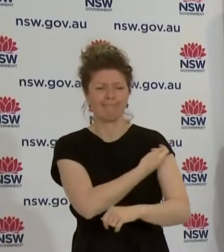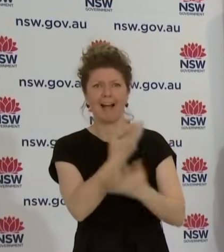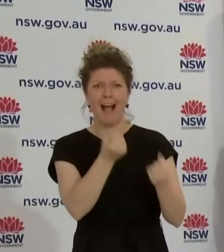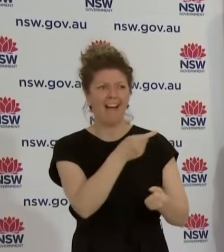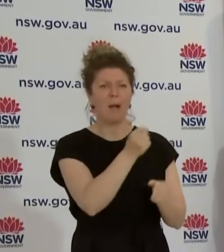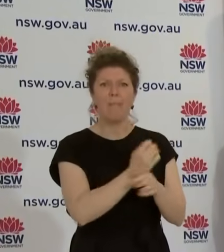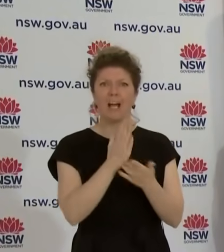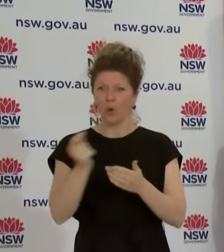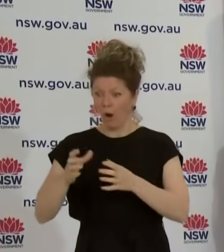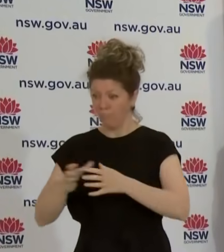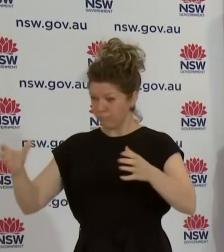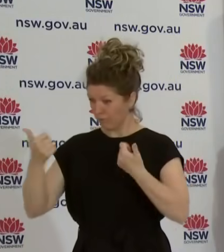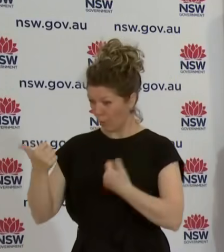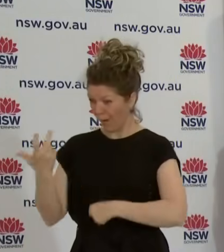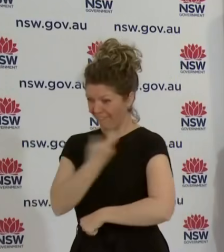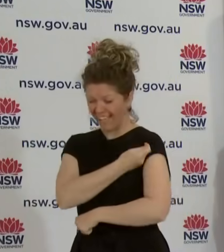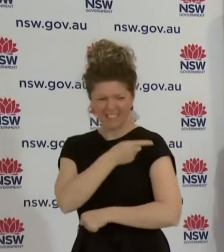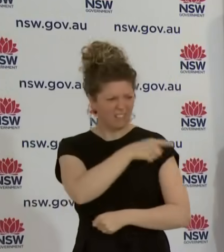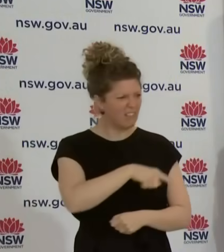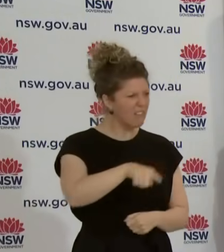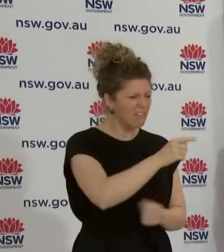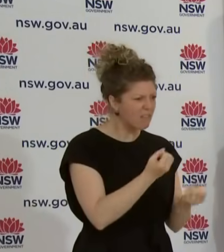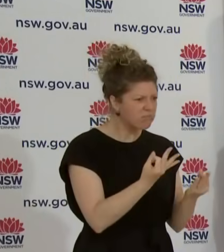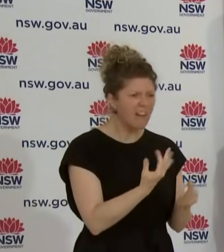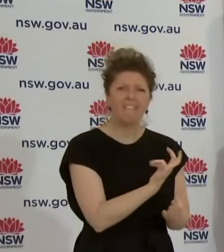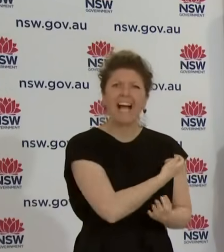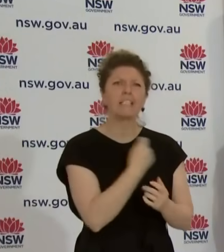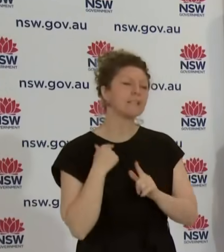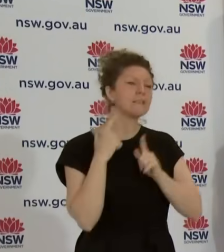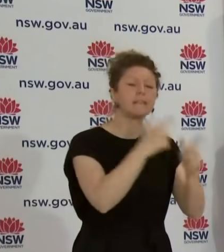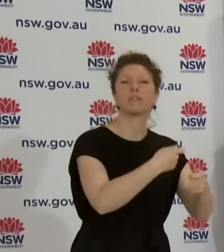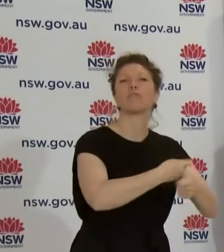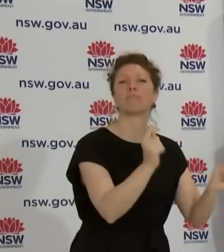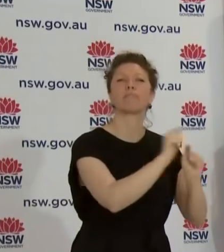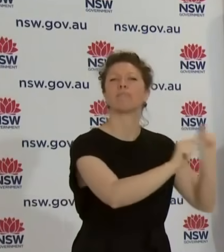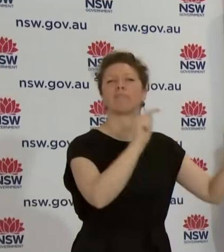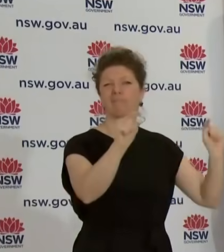to make sure there aren't pockets of unvaccinated people who are vulnerable. And then we'll take your questions. Thank you.